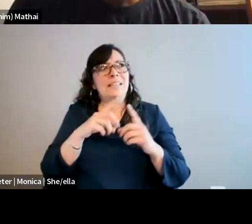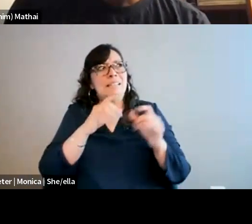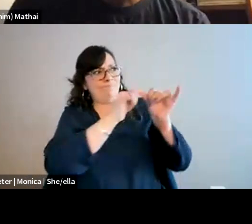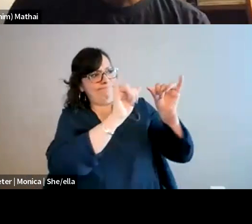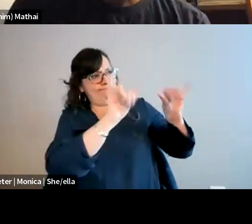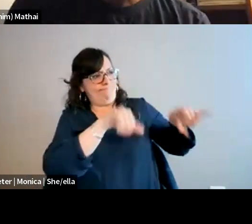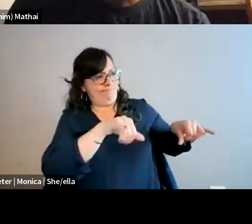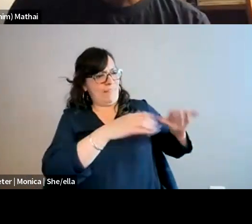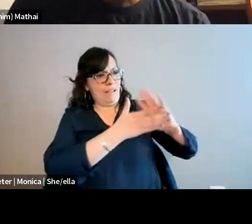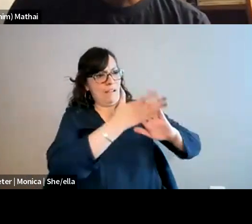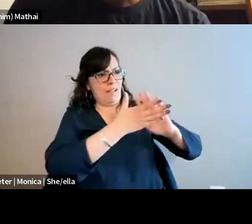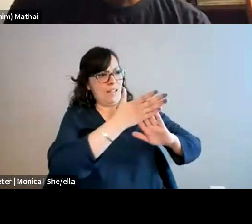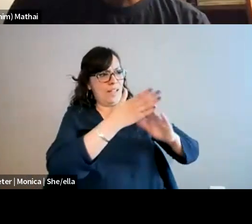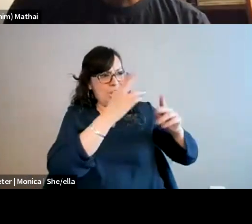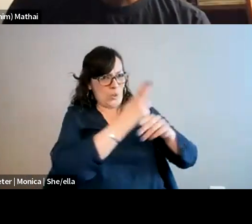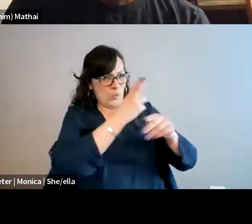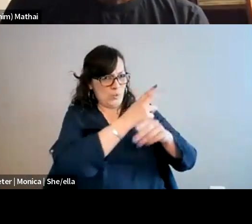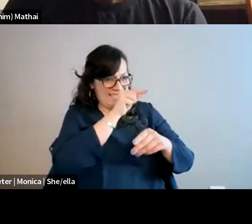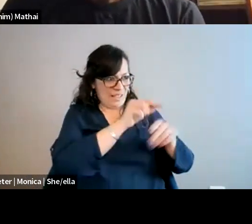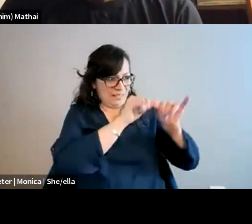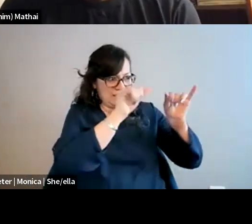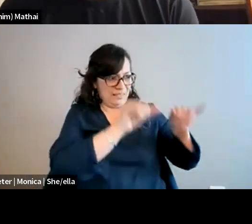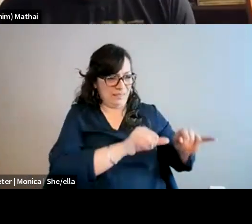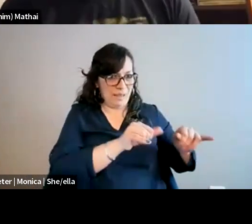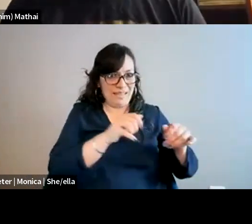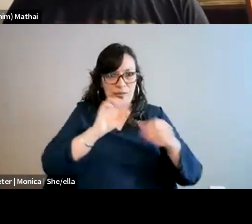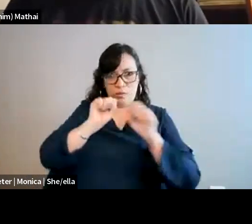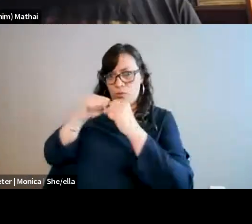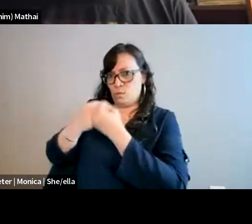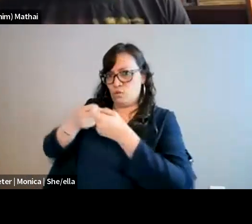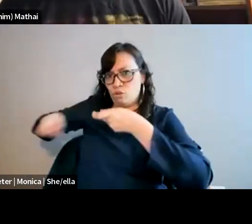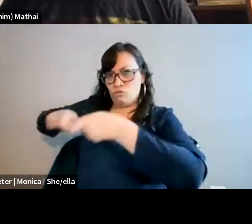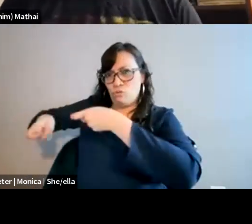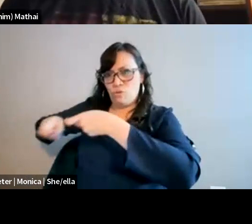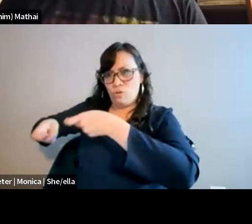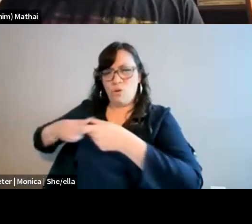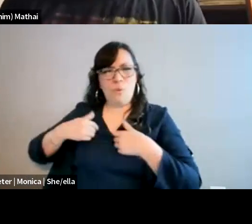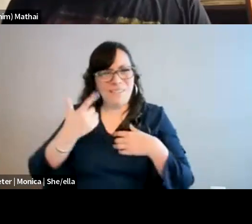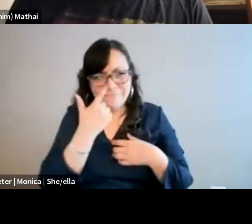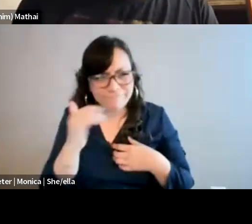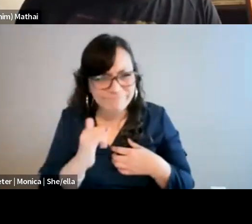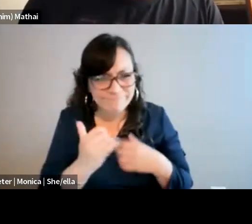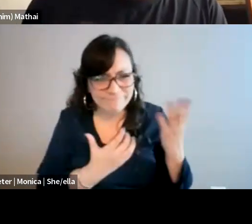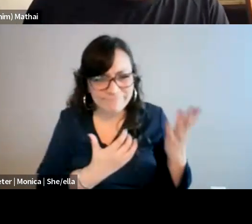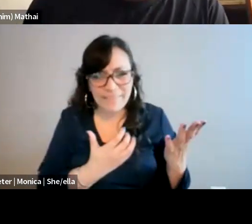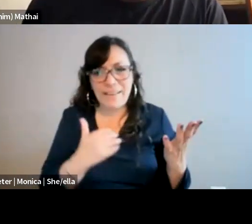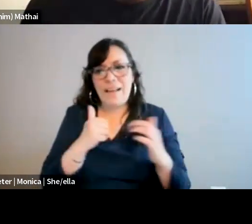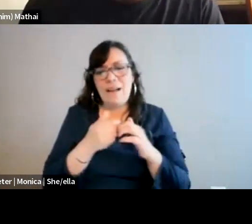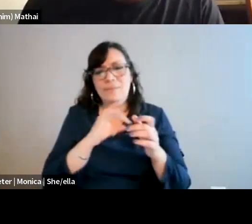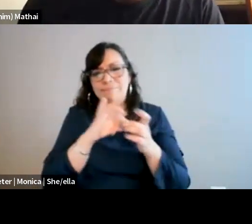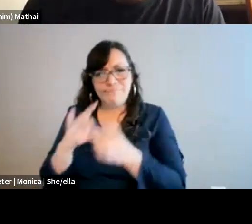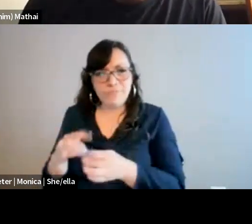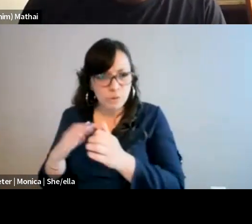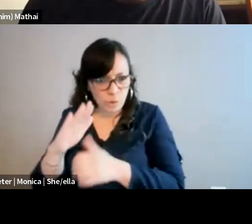institutionalization operating as a tool of social control? What has this looked like? And how has this related to your